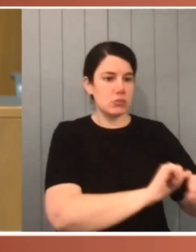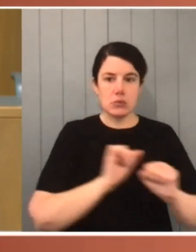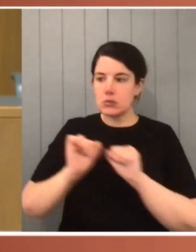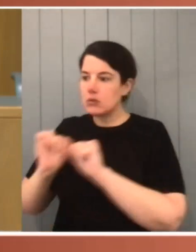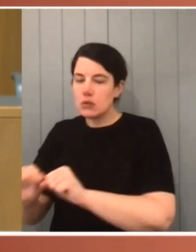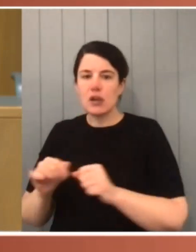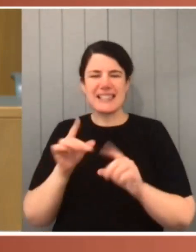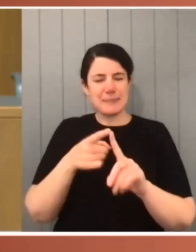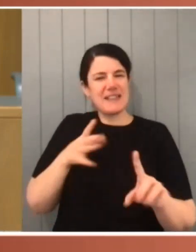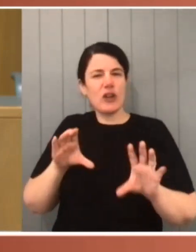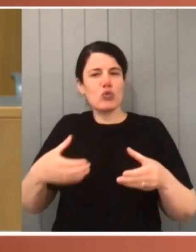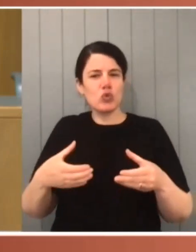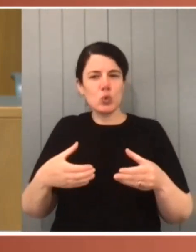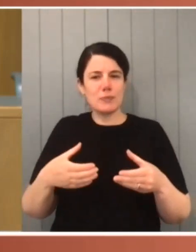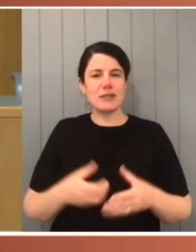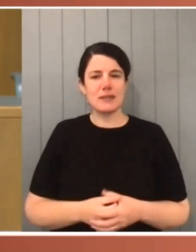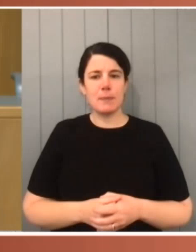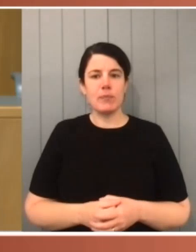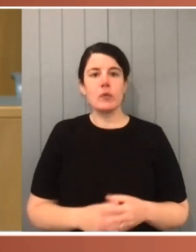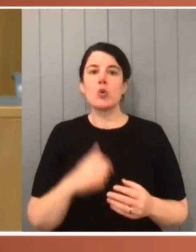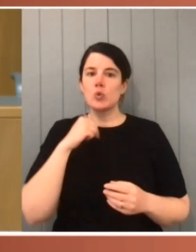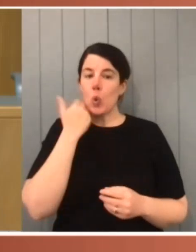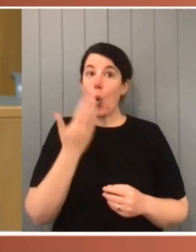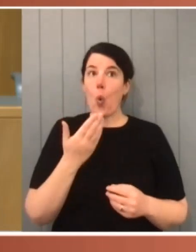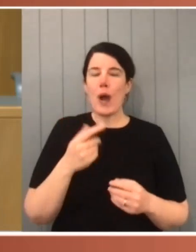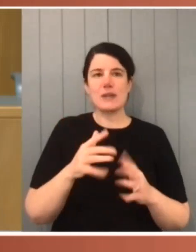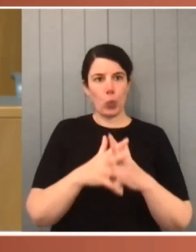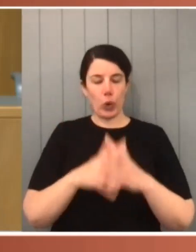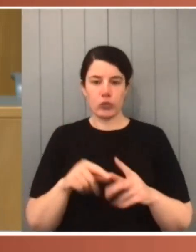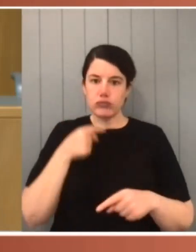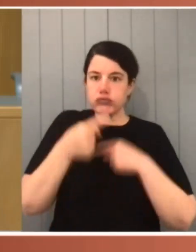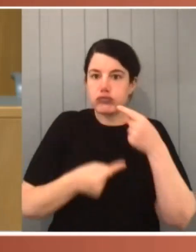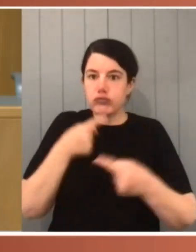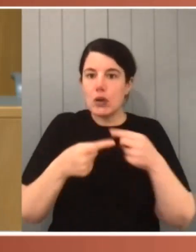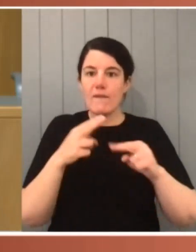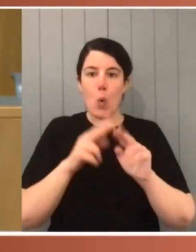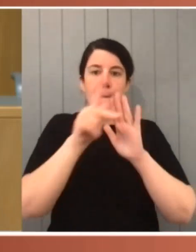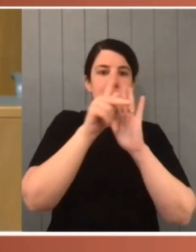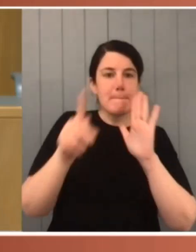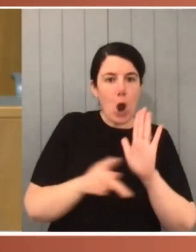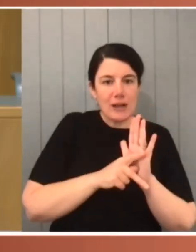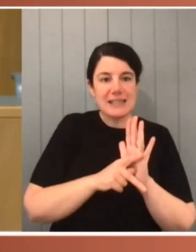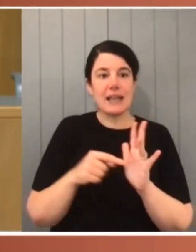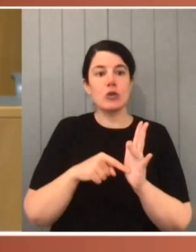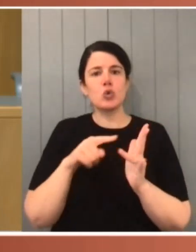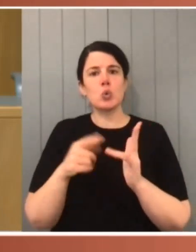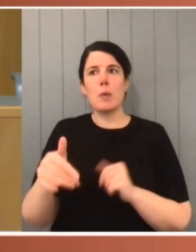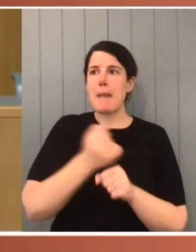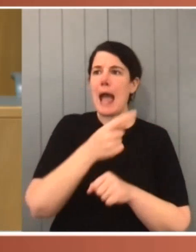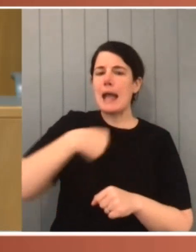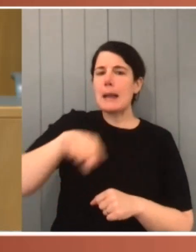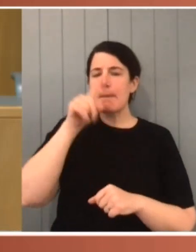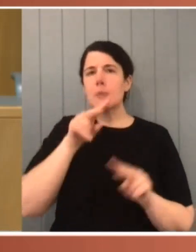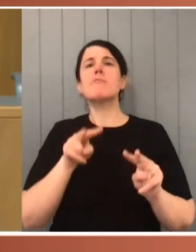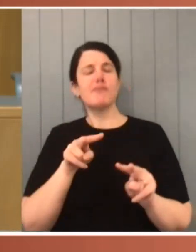there should always be an effort to formulate the justification for policies and laws by appealing to the public good, which is by appealing to